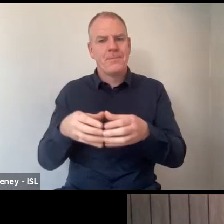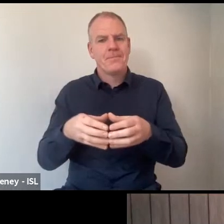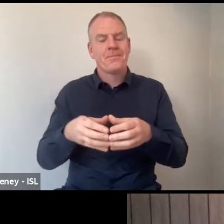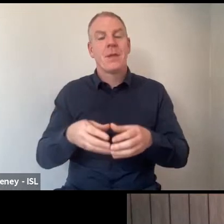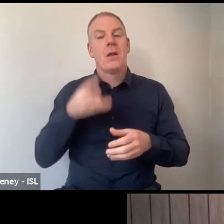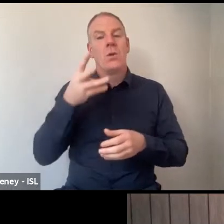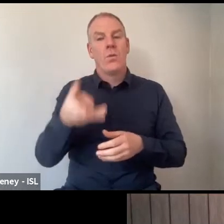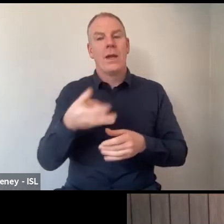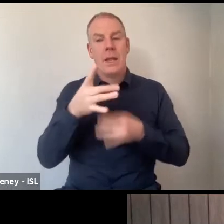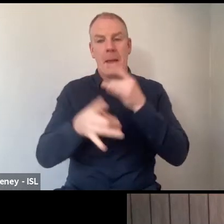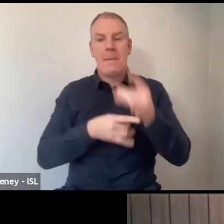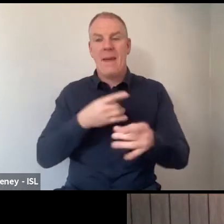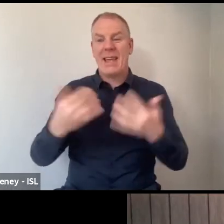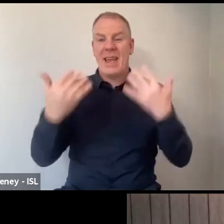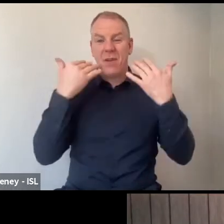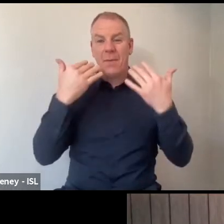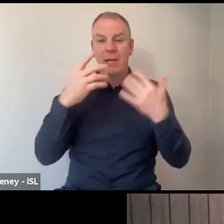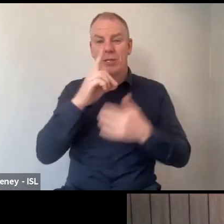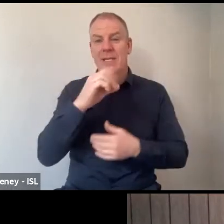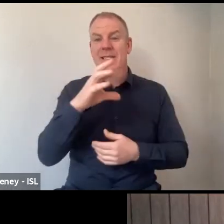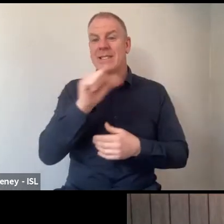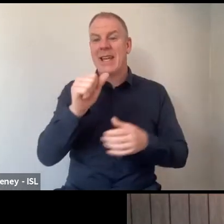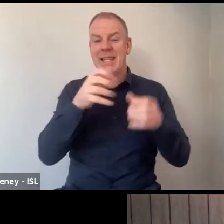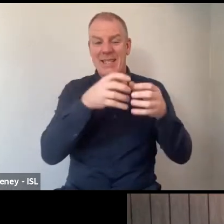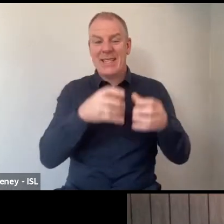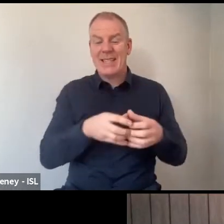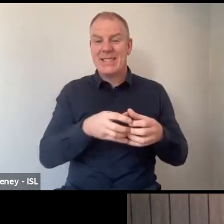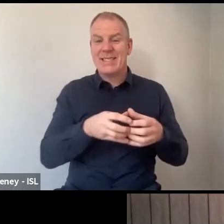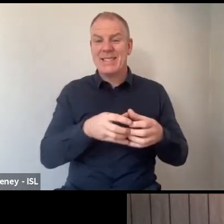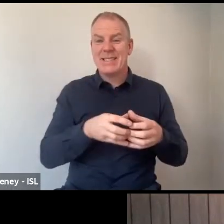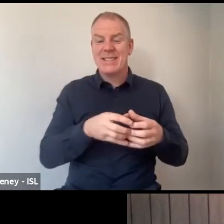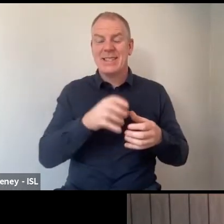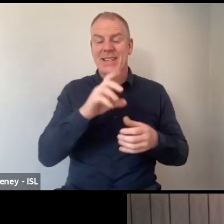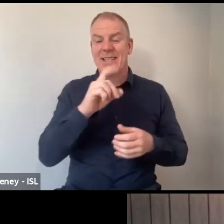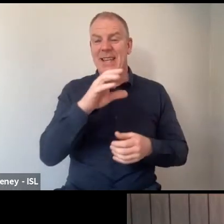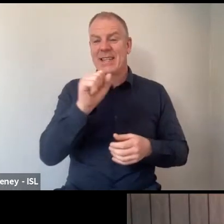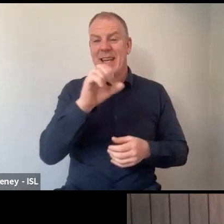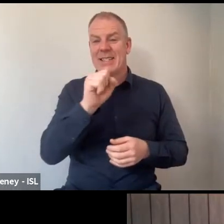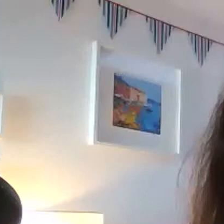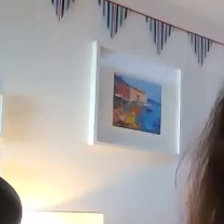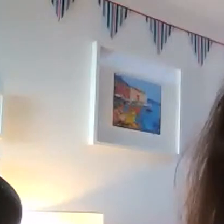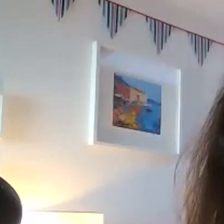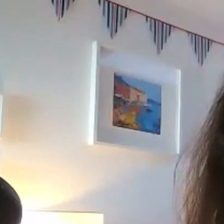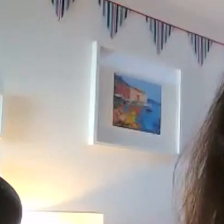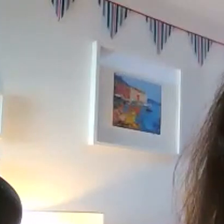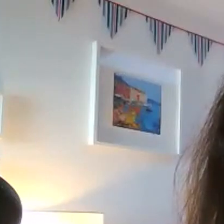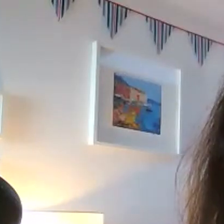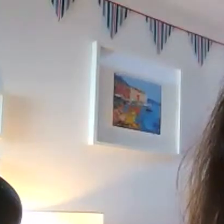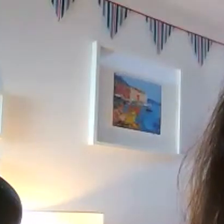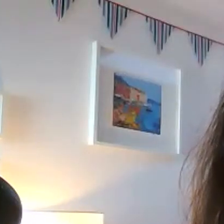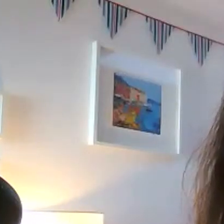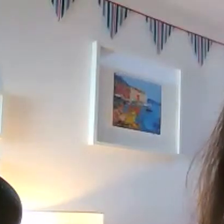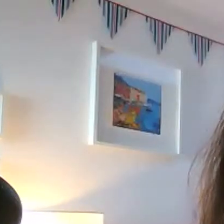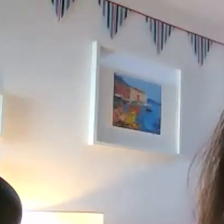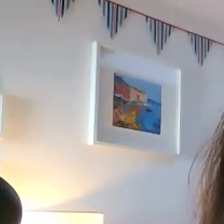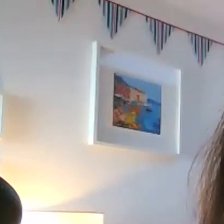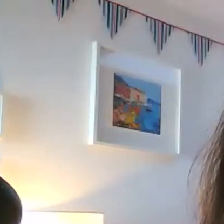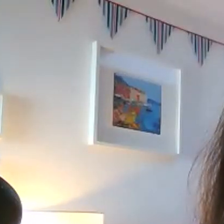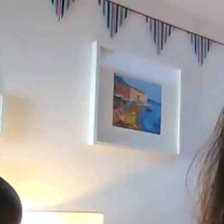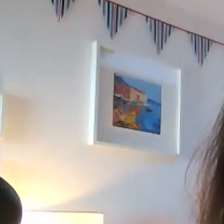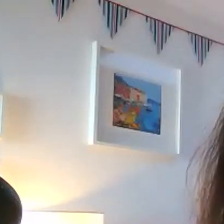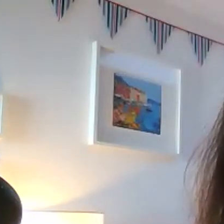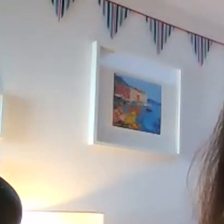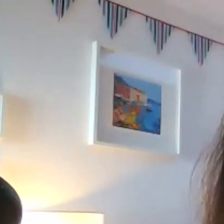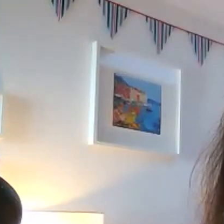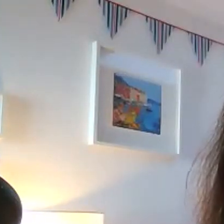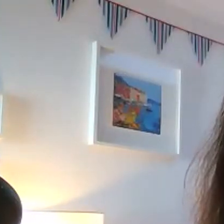will be making all the data sets available as well. So I can see there's some questions coming in. I'll be asking Eric